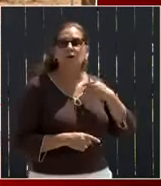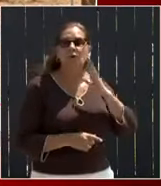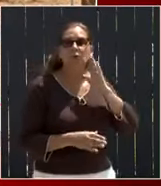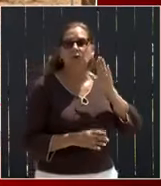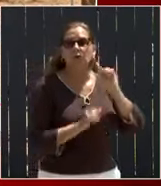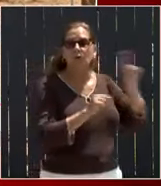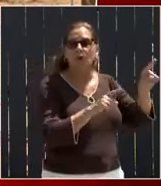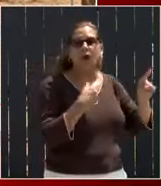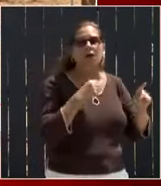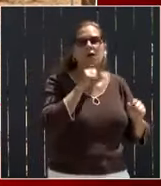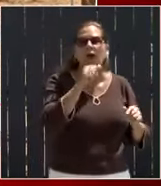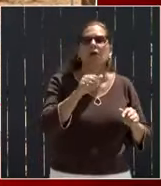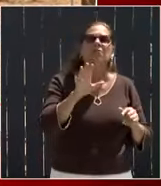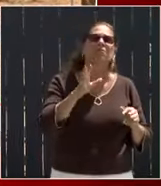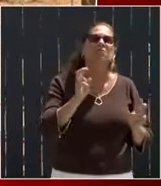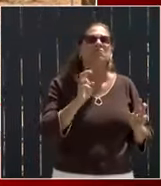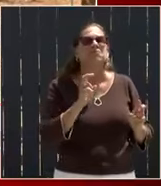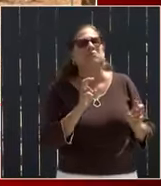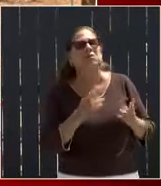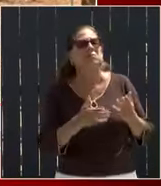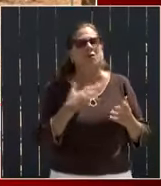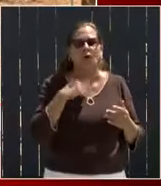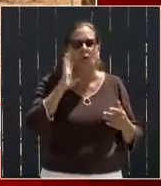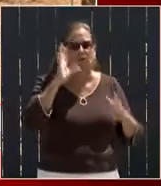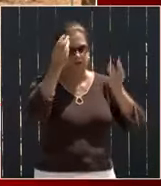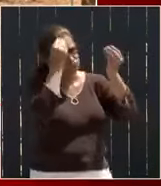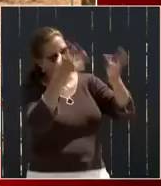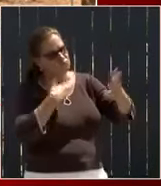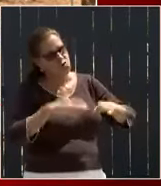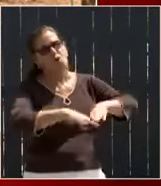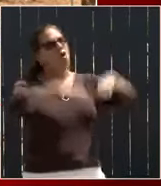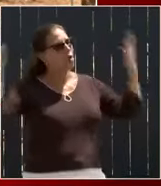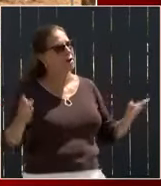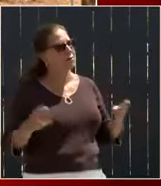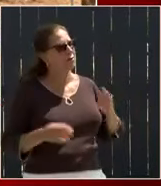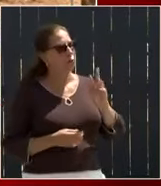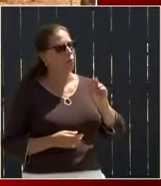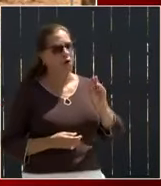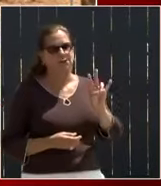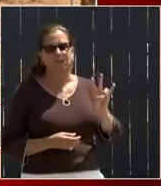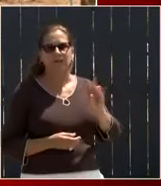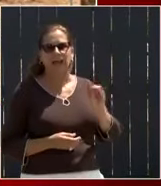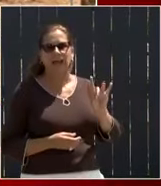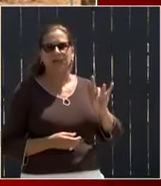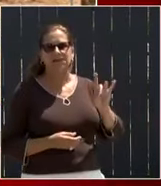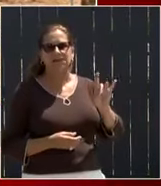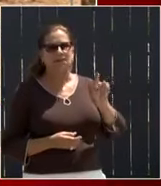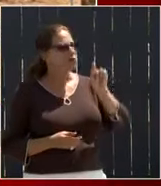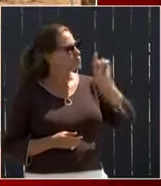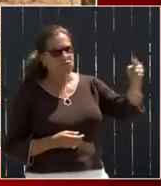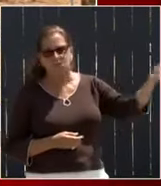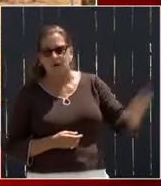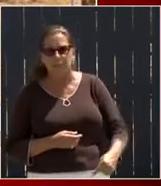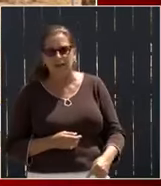talking about what's opened at Skyland. And you did that, Ward 7. You did